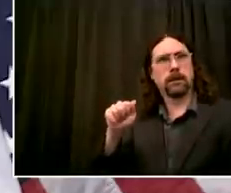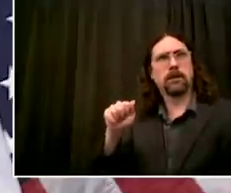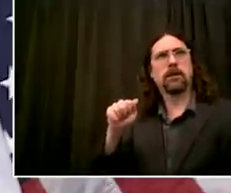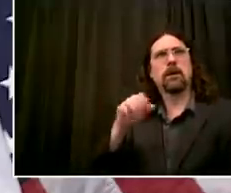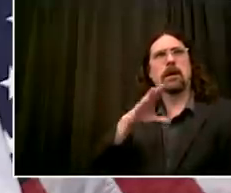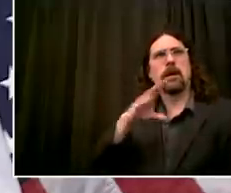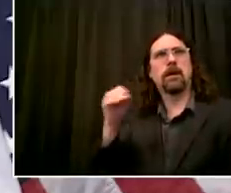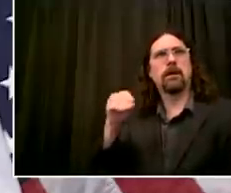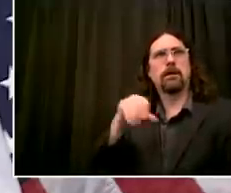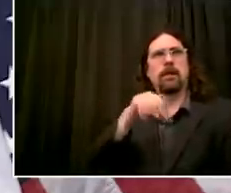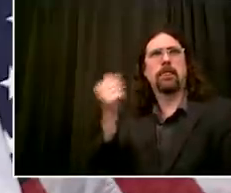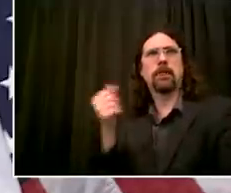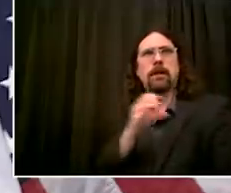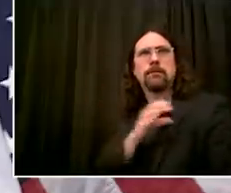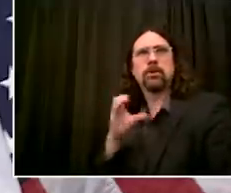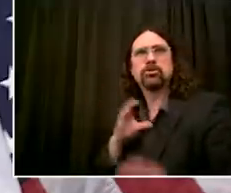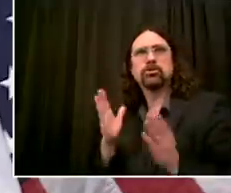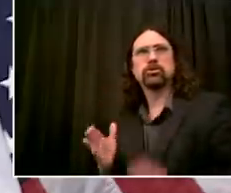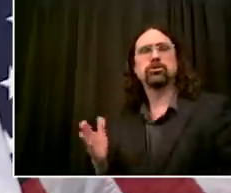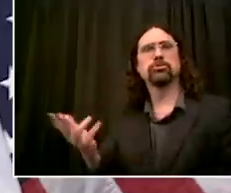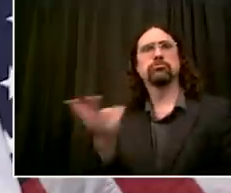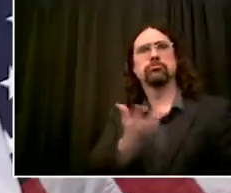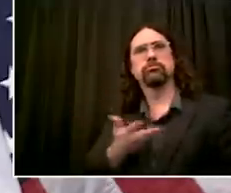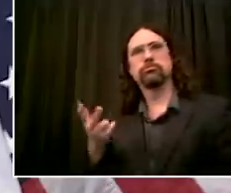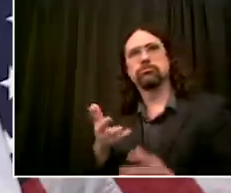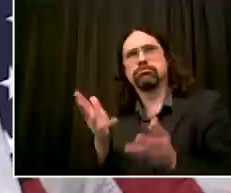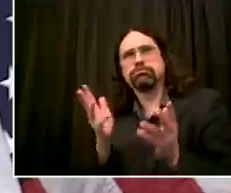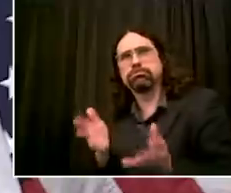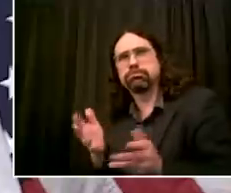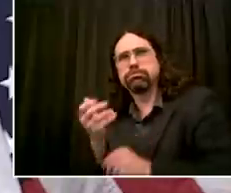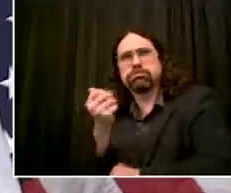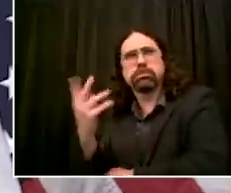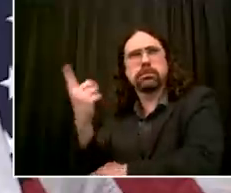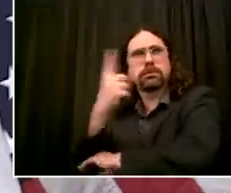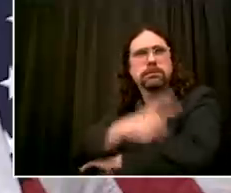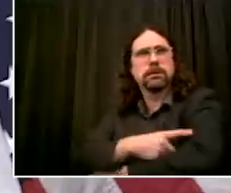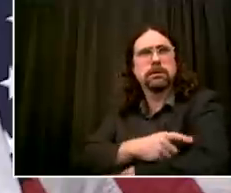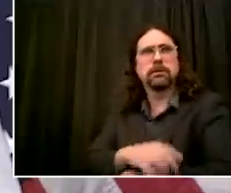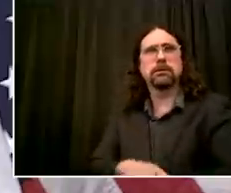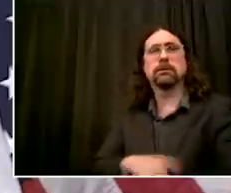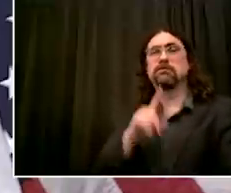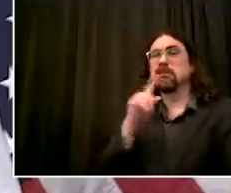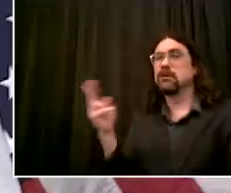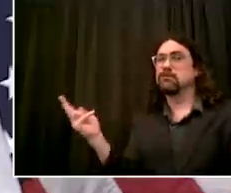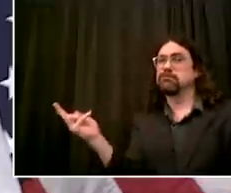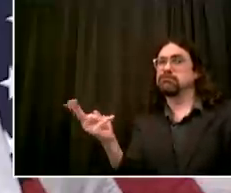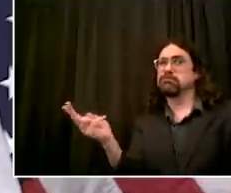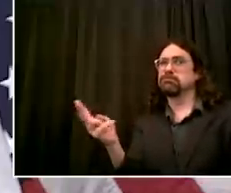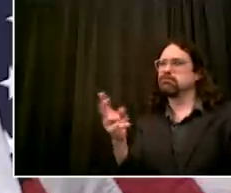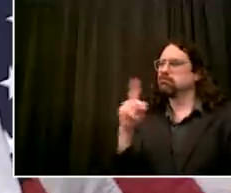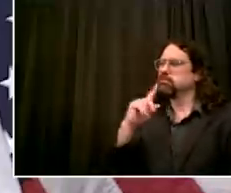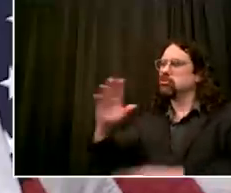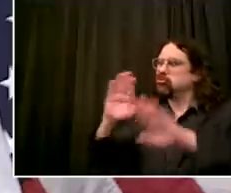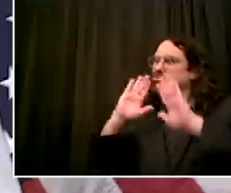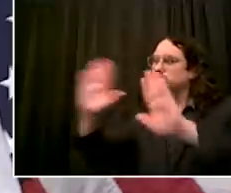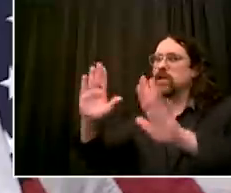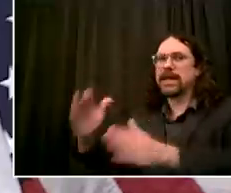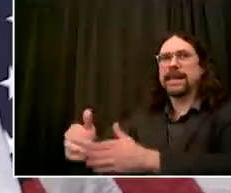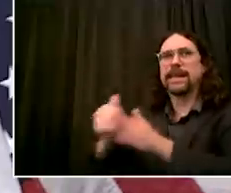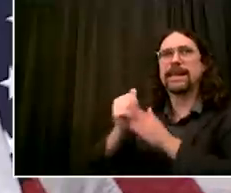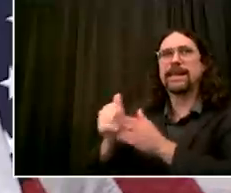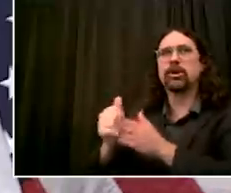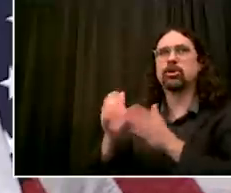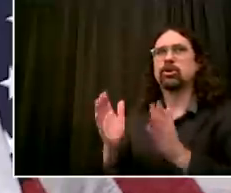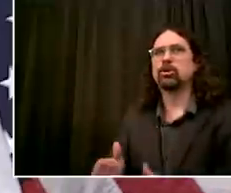of them have shown tremendous leadership in the midst of this crisis. We went over the facts of last night. We saw a very, very